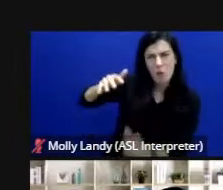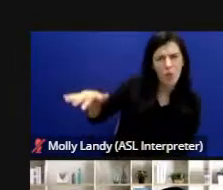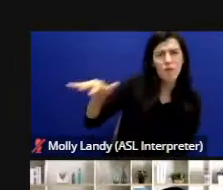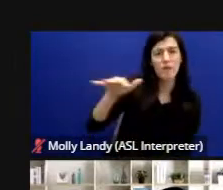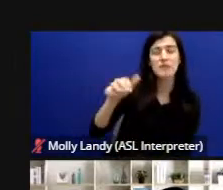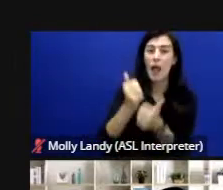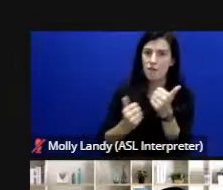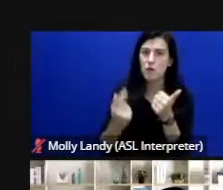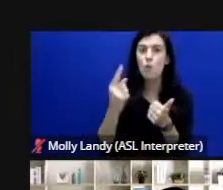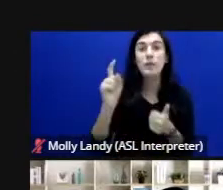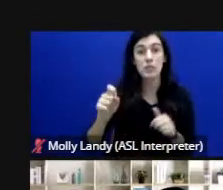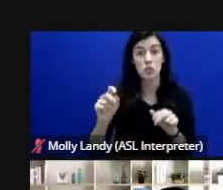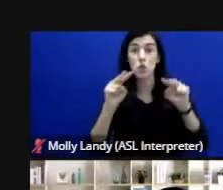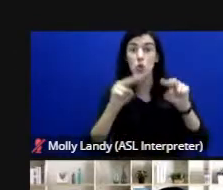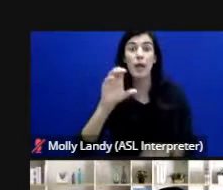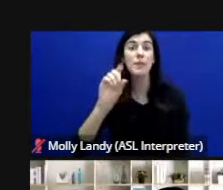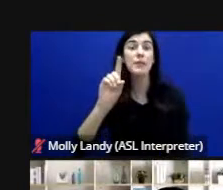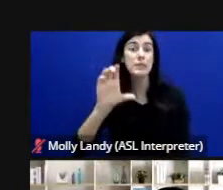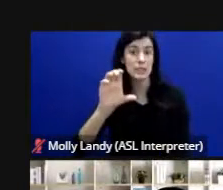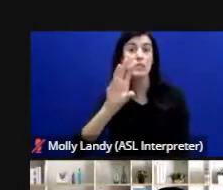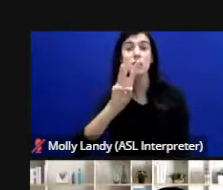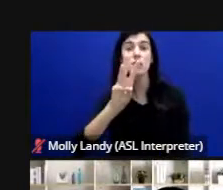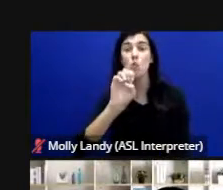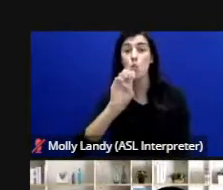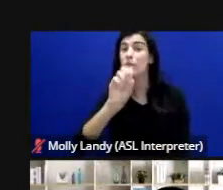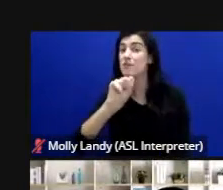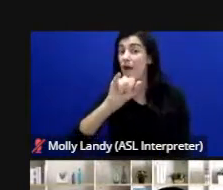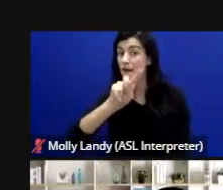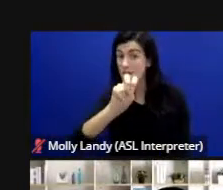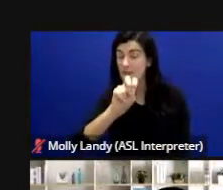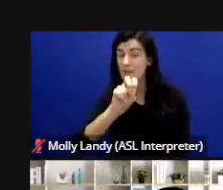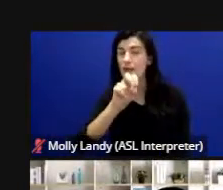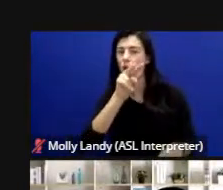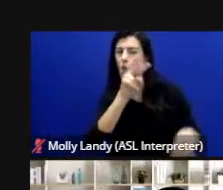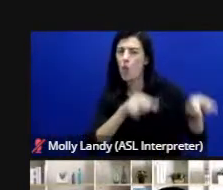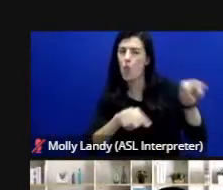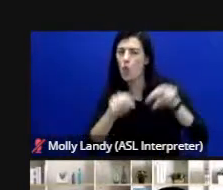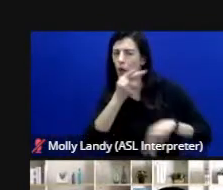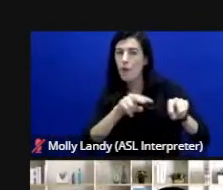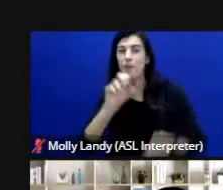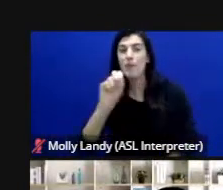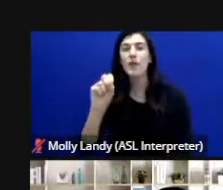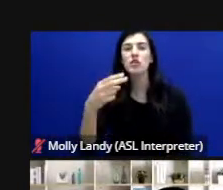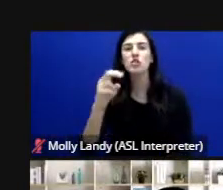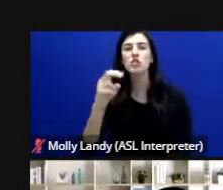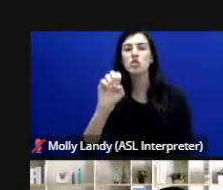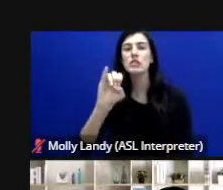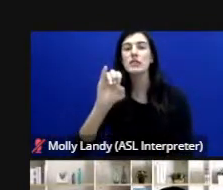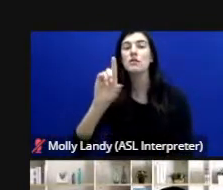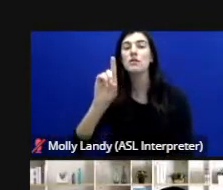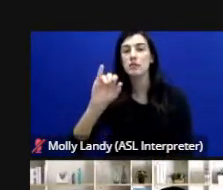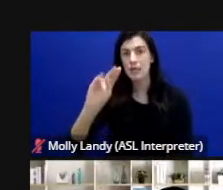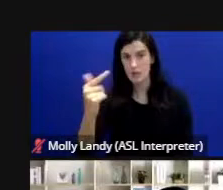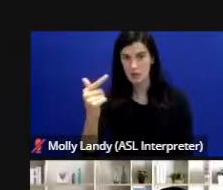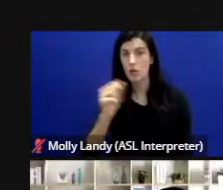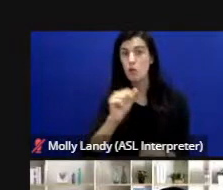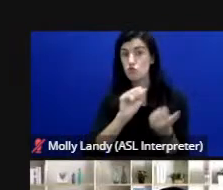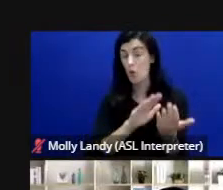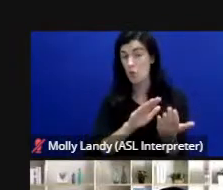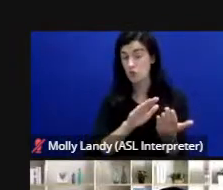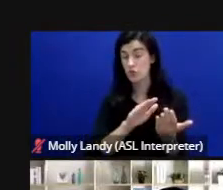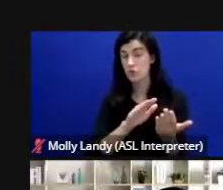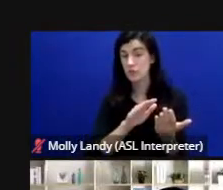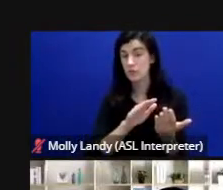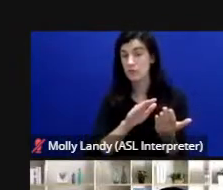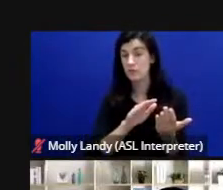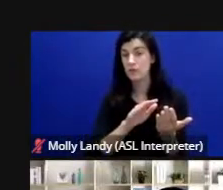to the CDC website and look up the shielding approach, which is going